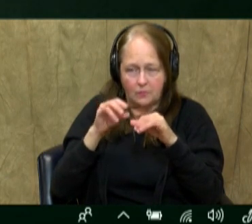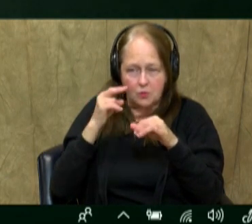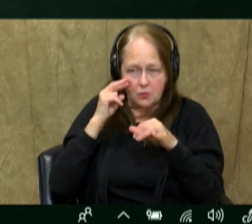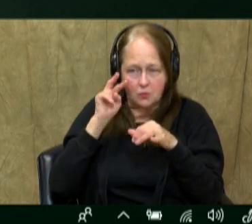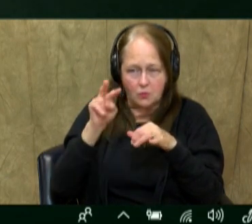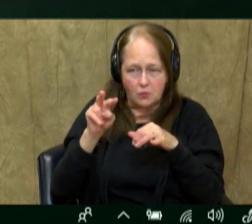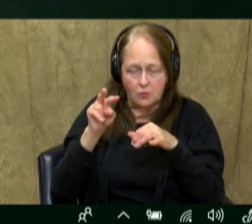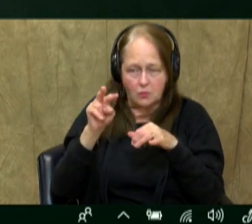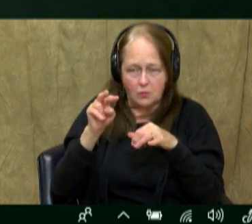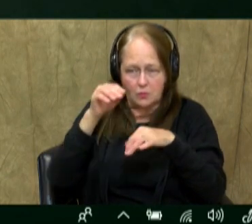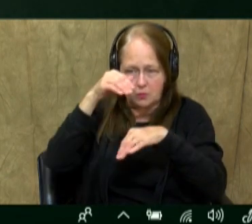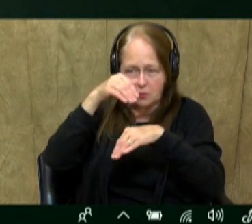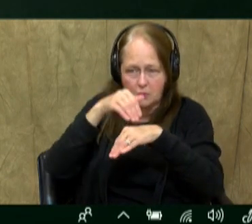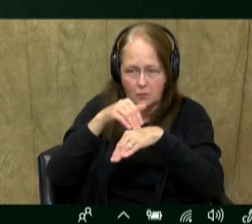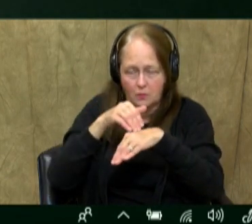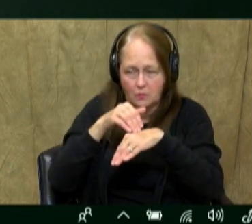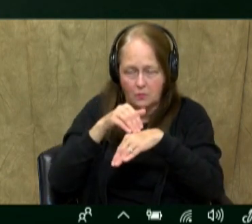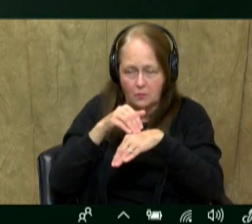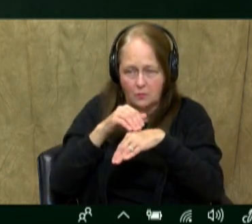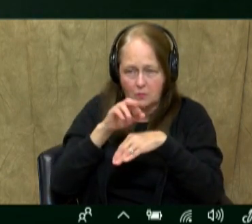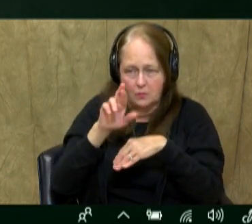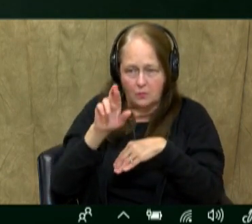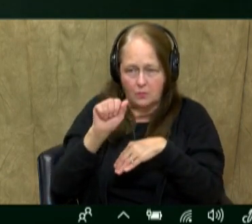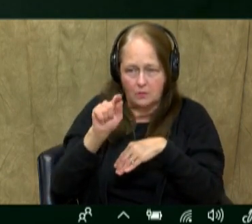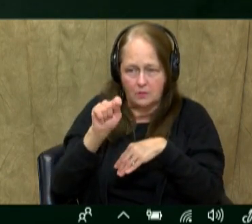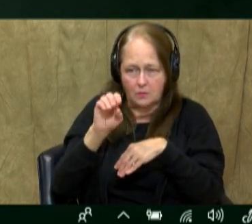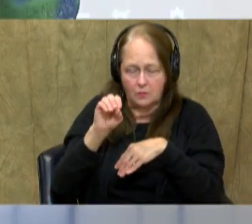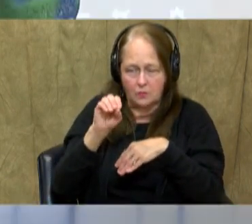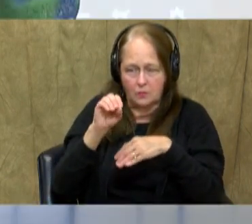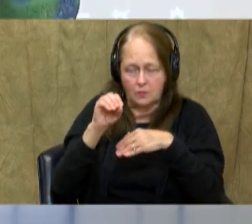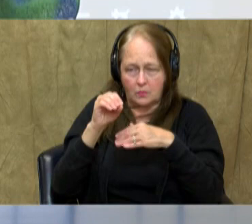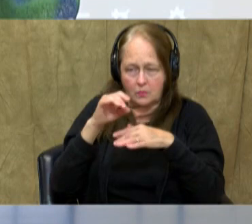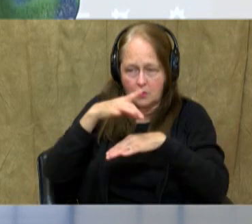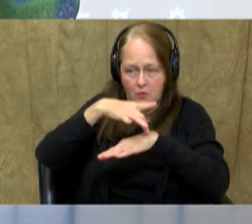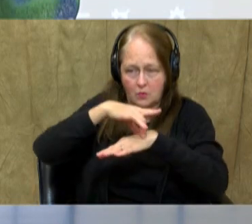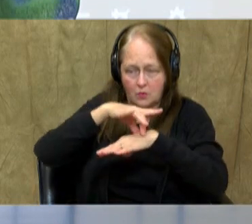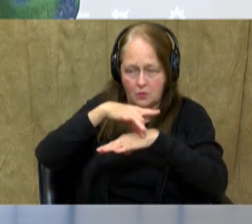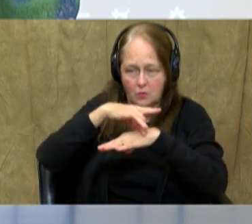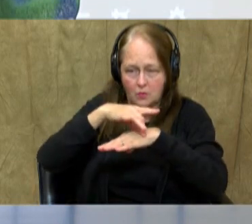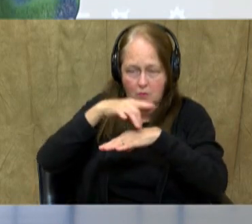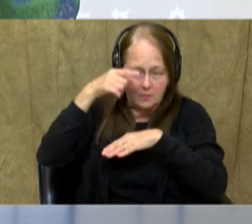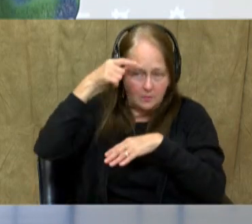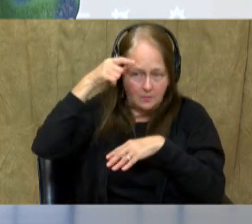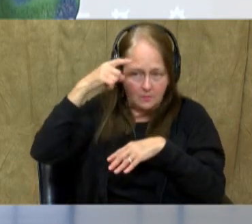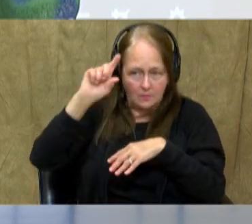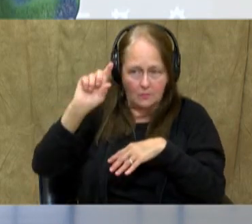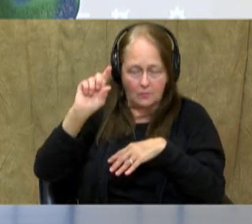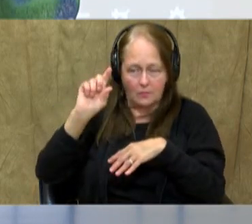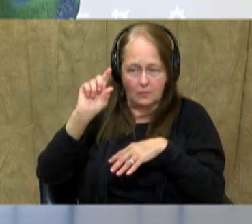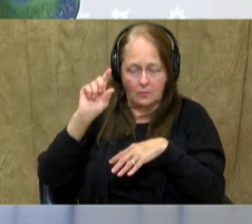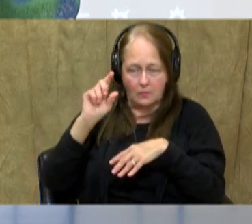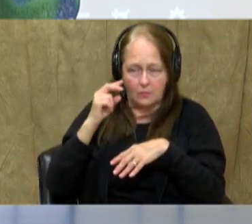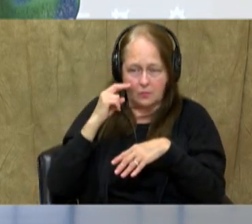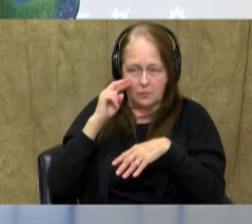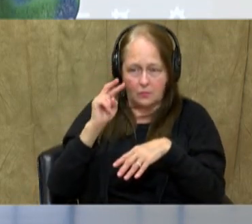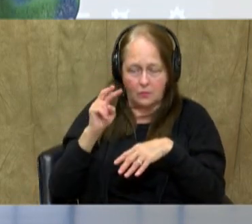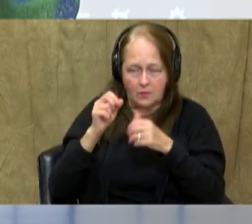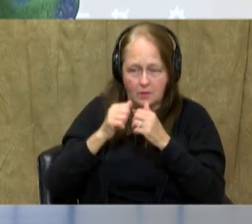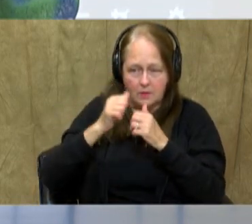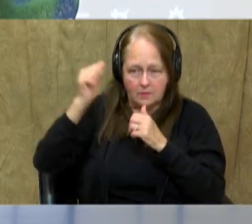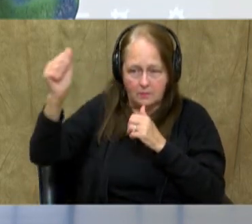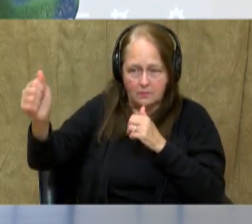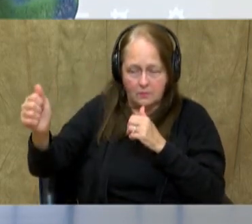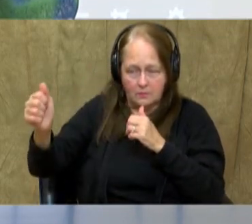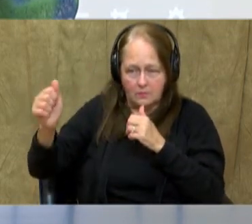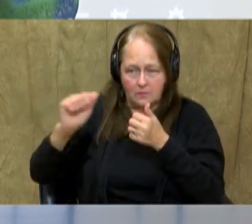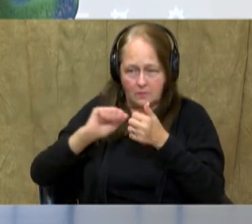looking at the ratio or the scale of the Earth to the moon, it's going to be about 1/4. We've looked at the distance